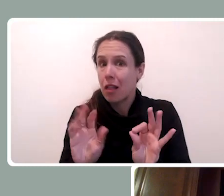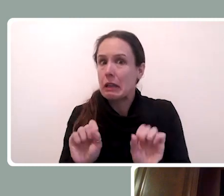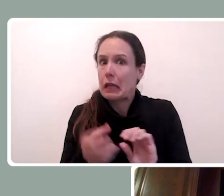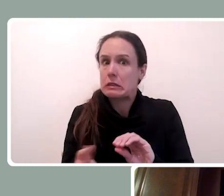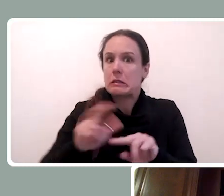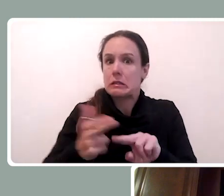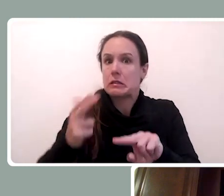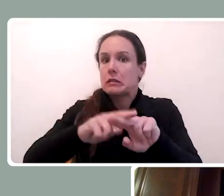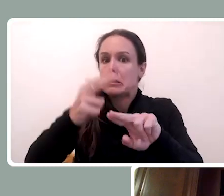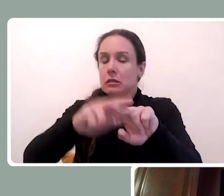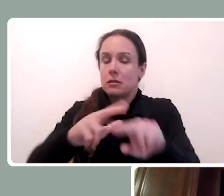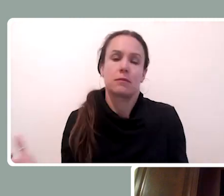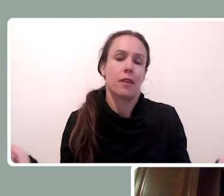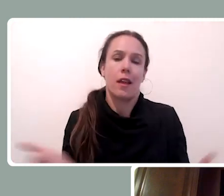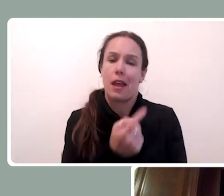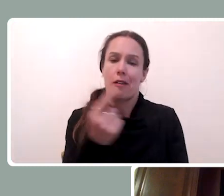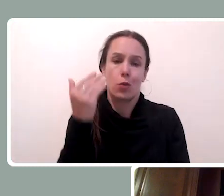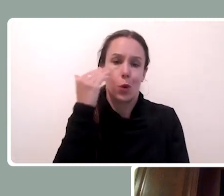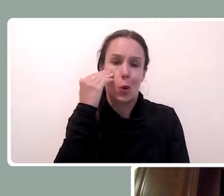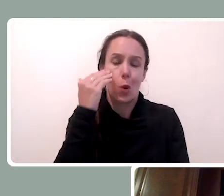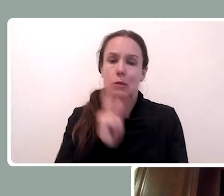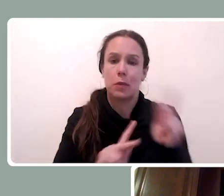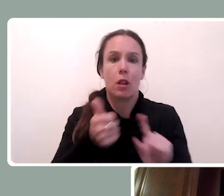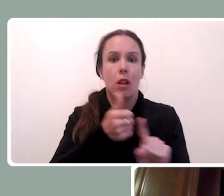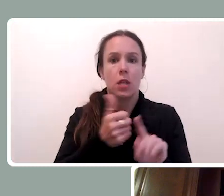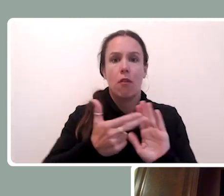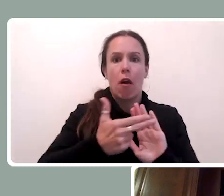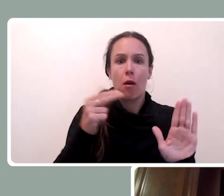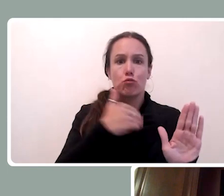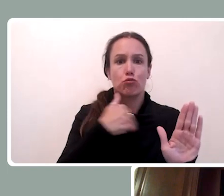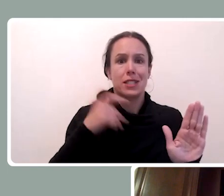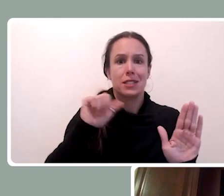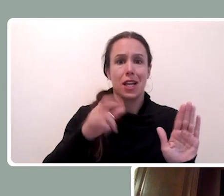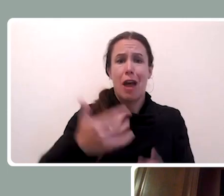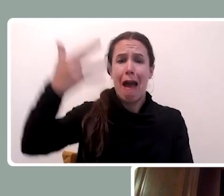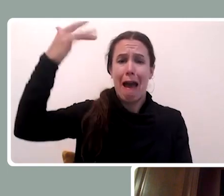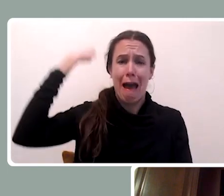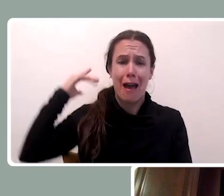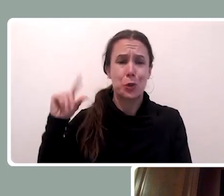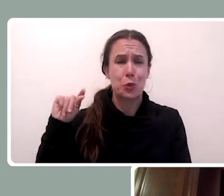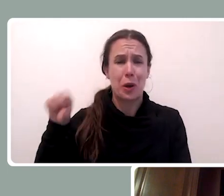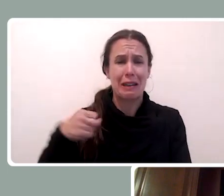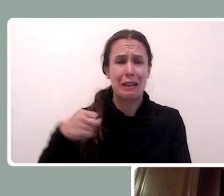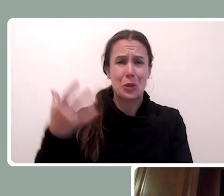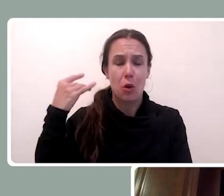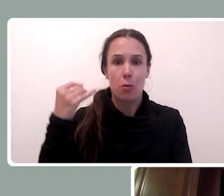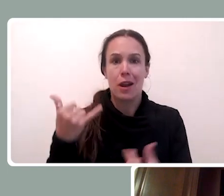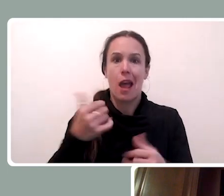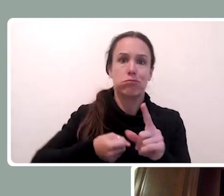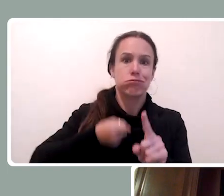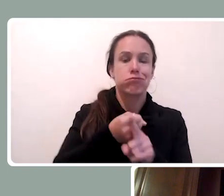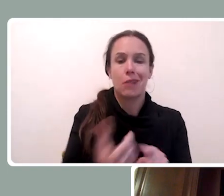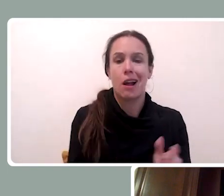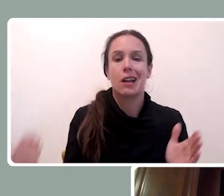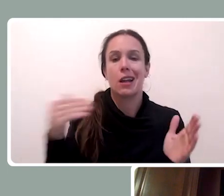happen. All of us know patients where they were diagnosed with breast cancer 20 years ago, and now they have a recurrence. So that is one of the things I